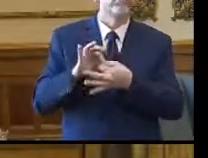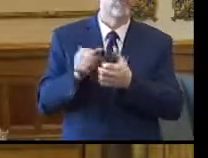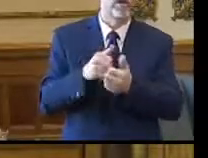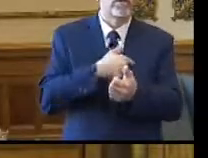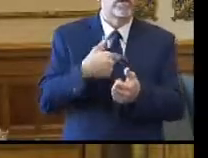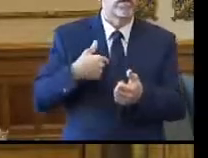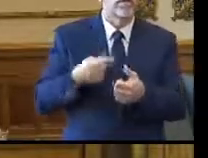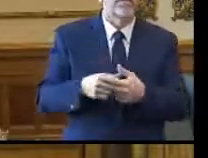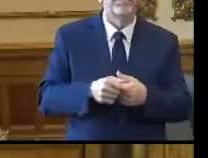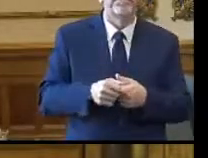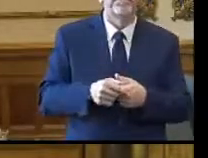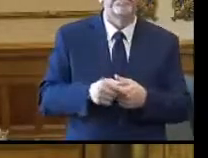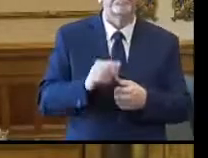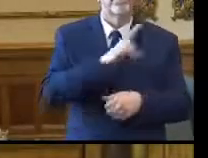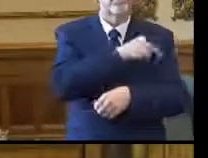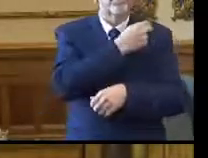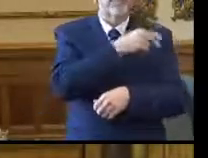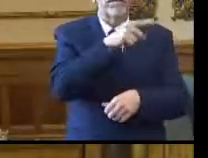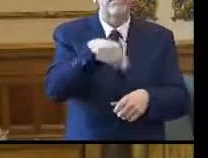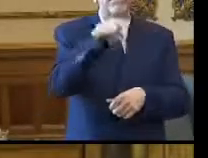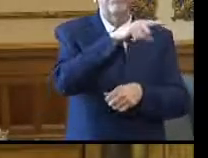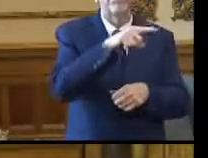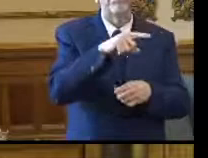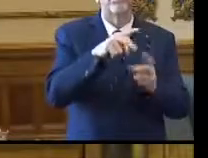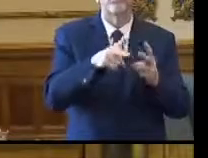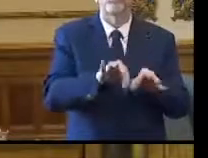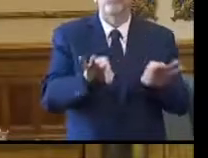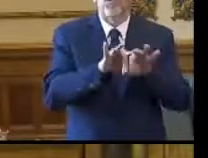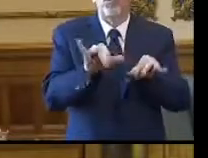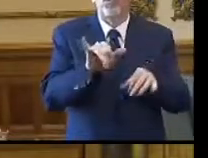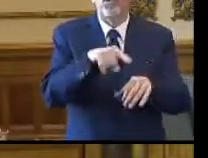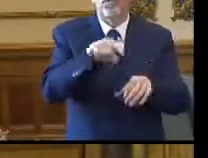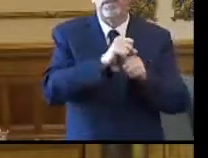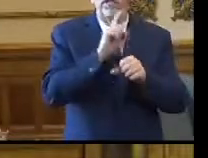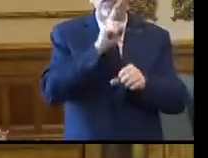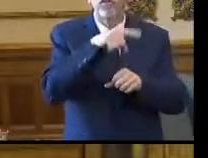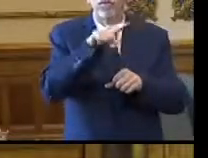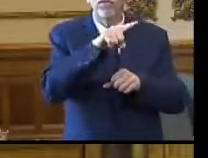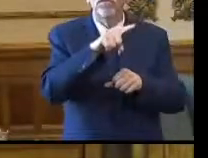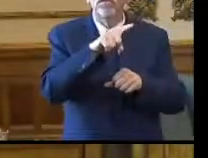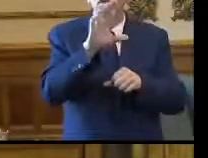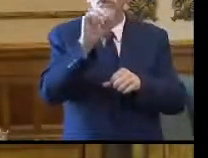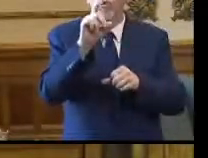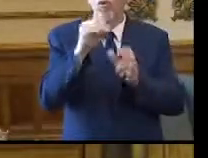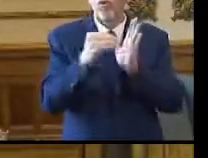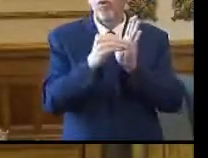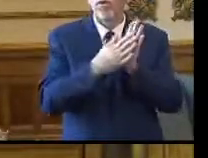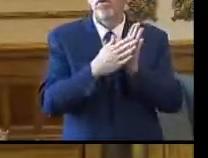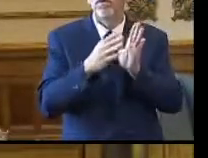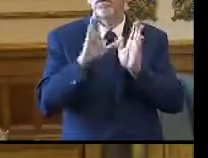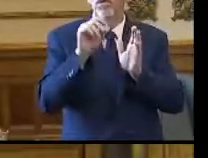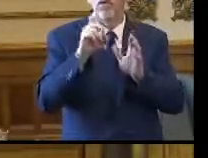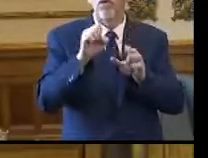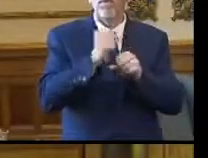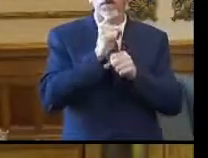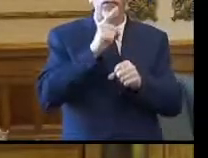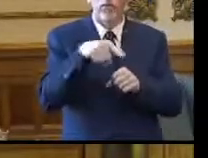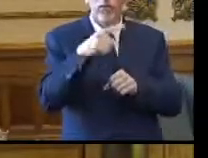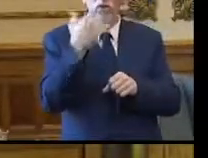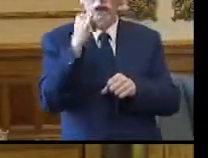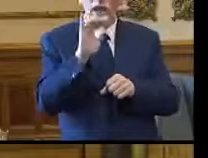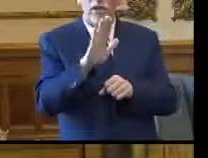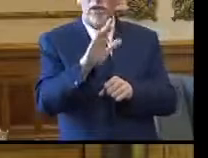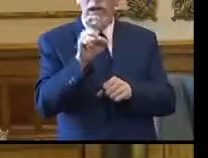this. Our hospitals are being very careful to make sure that they are also coding individuals that look like, based on